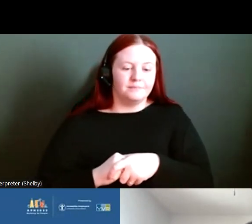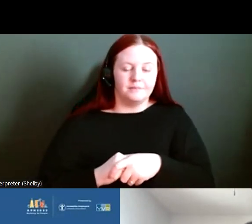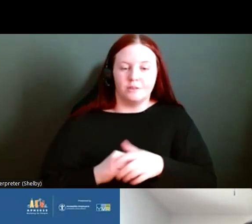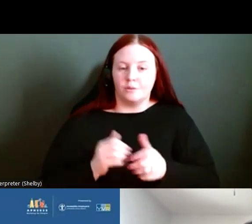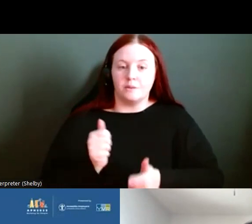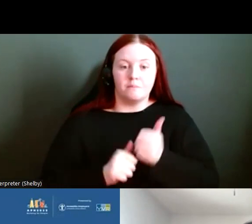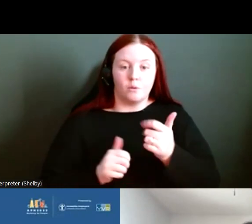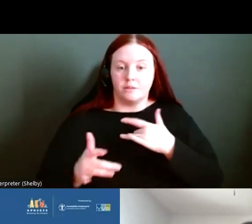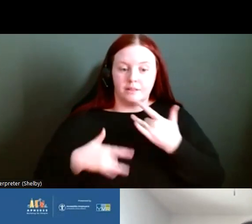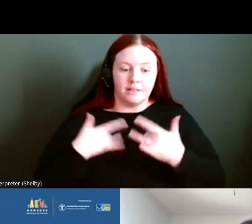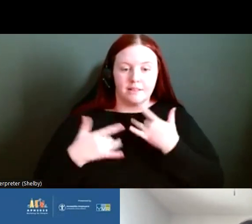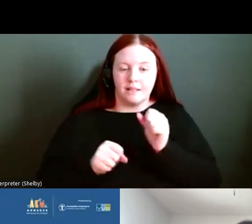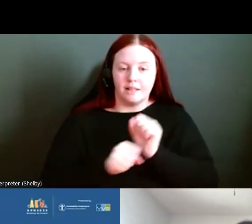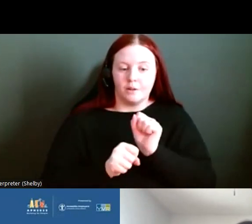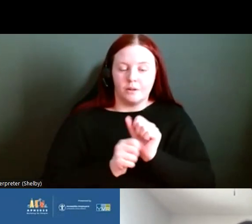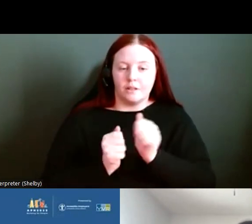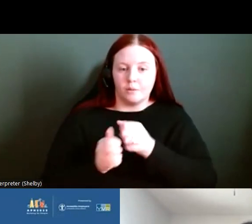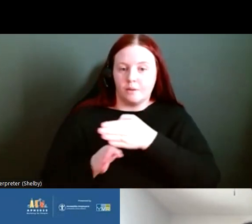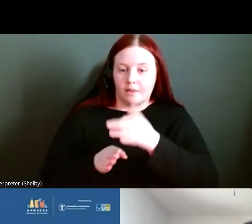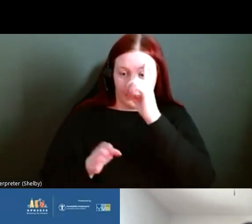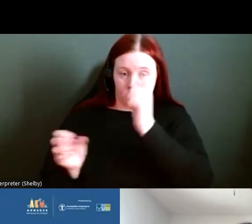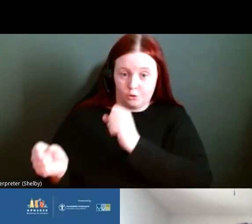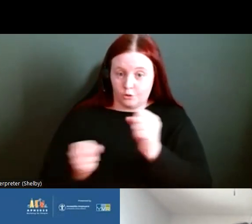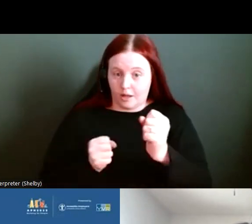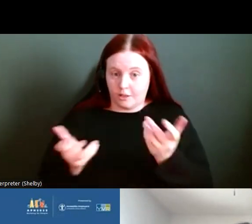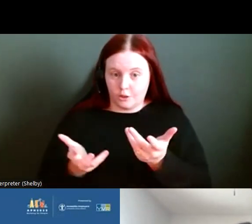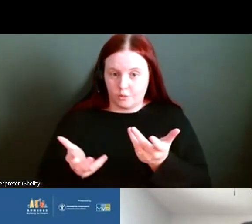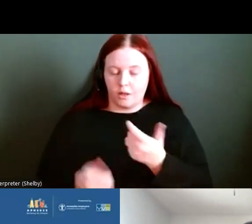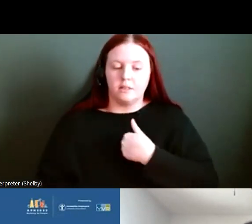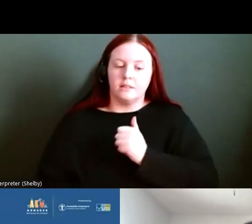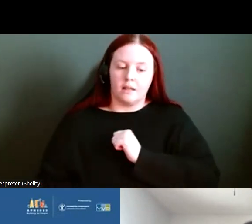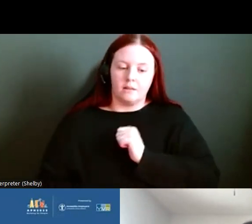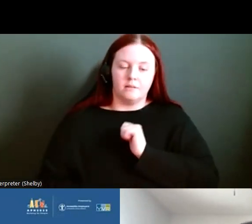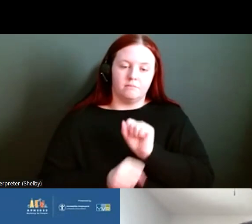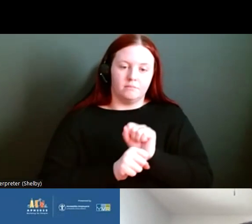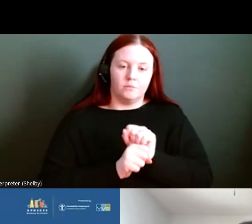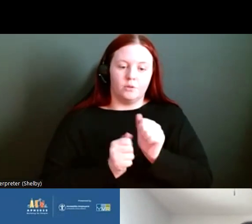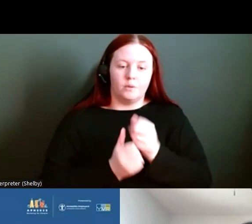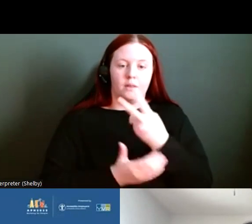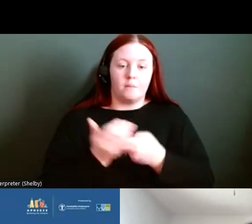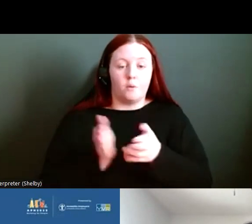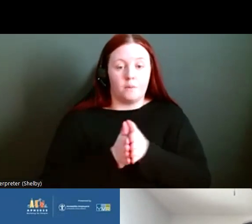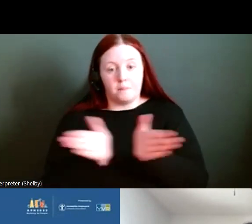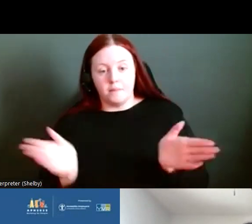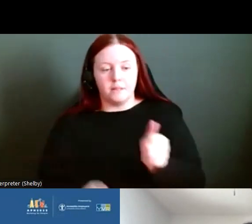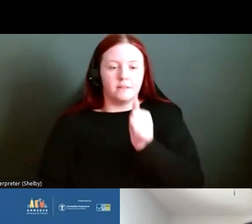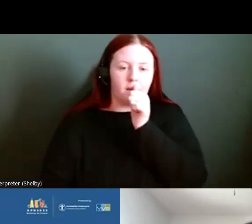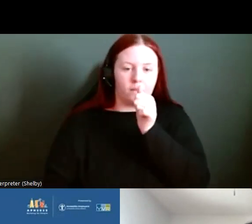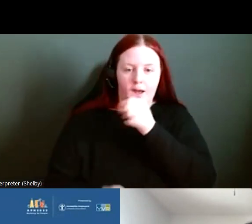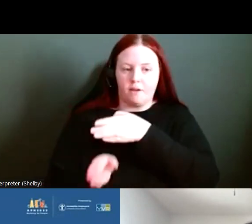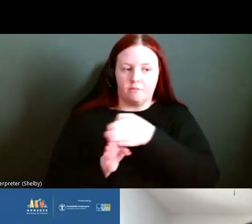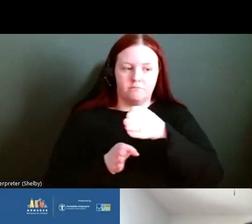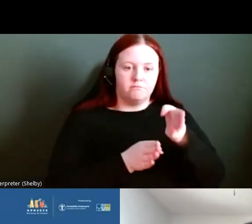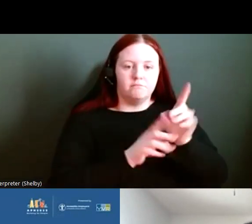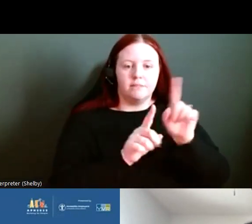about working on the strategy arm in particular is that I get to work with both public and private sector clients